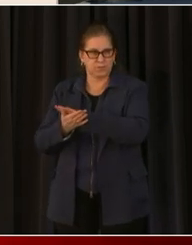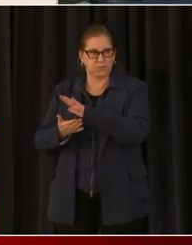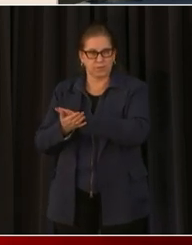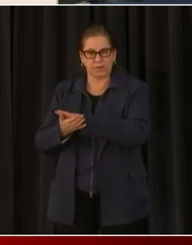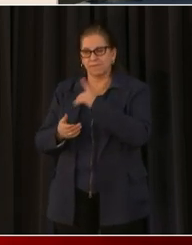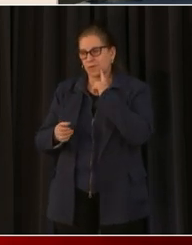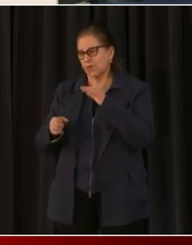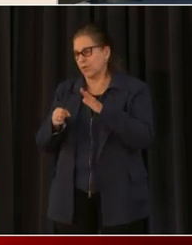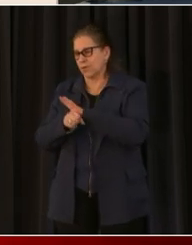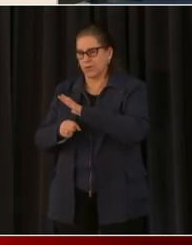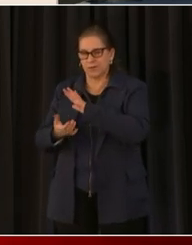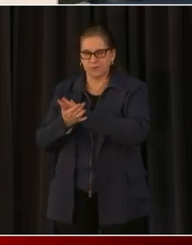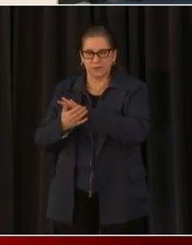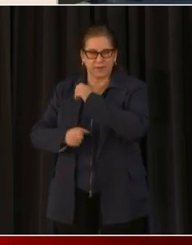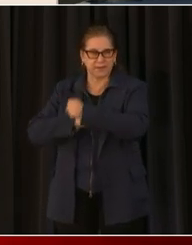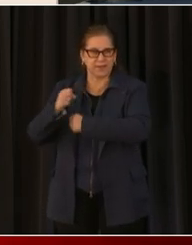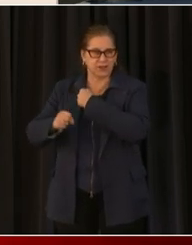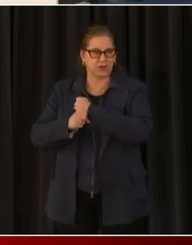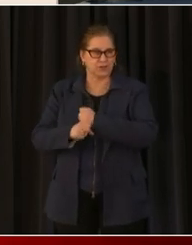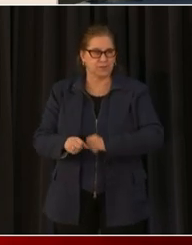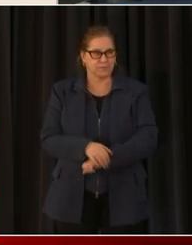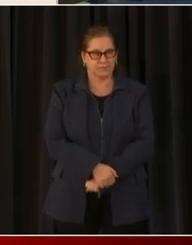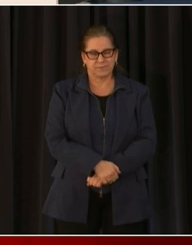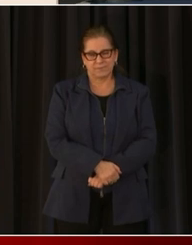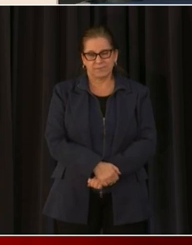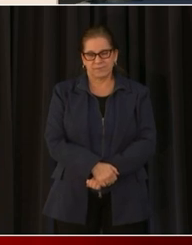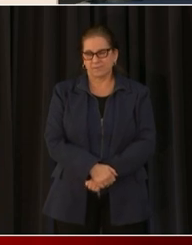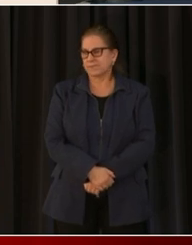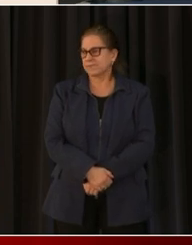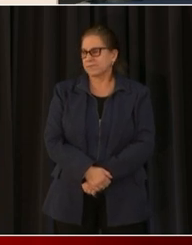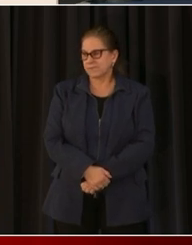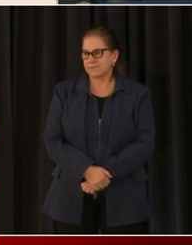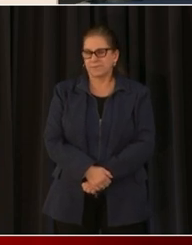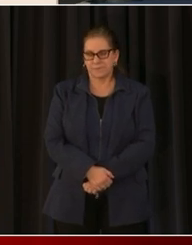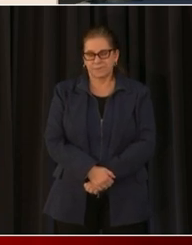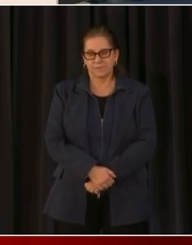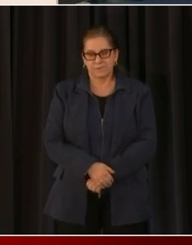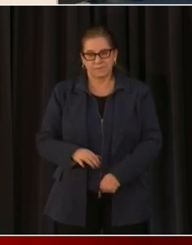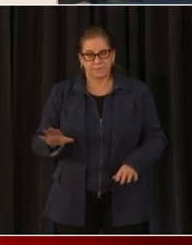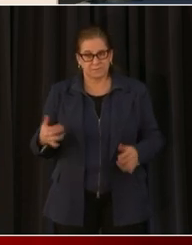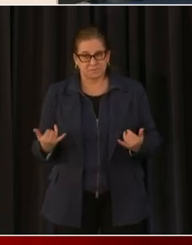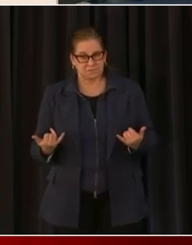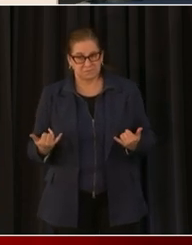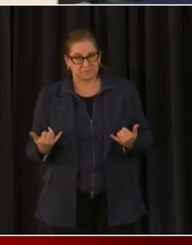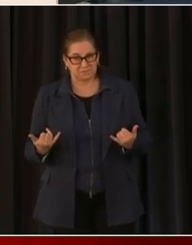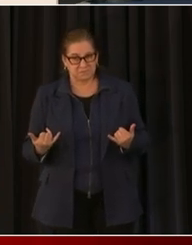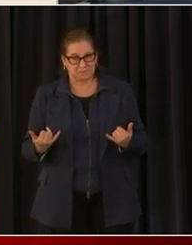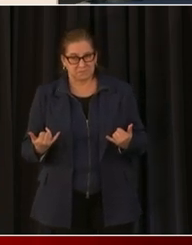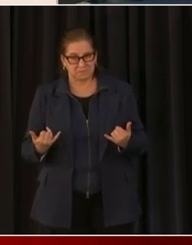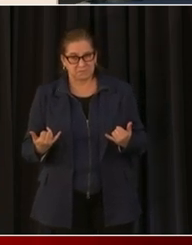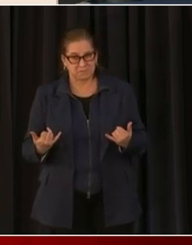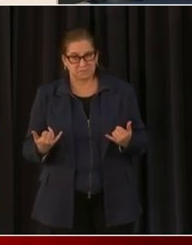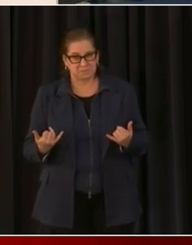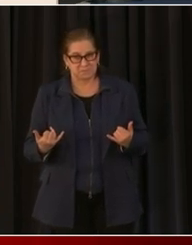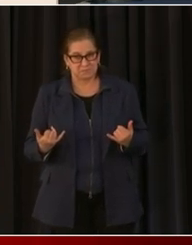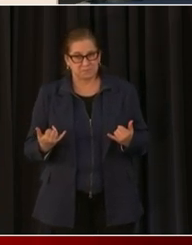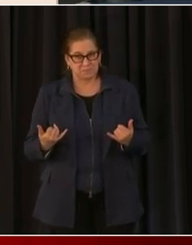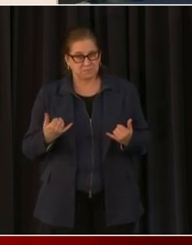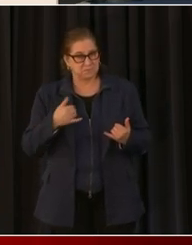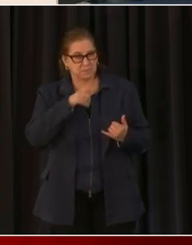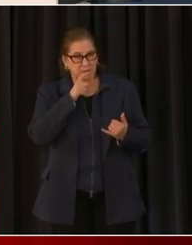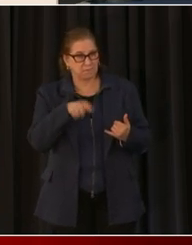as soon as those funds are transferred over from OSSI to DCPS. So this does not need to go through the typical council